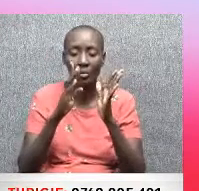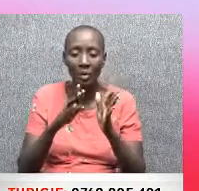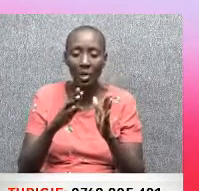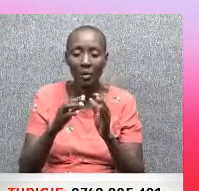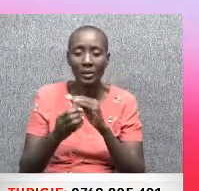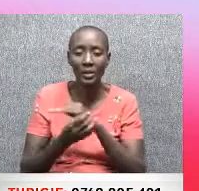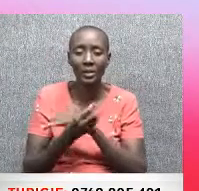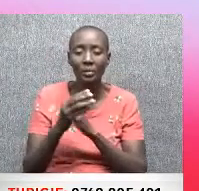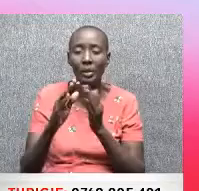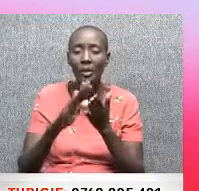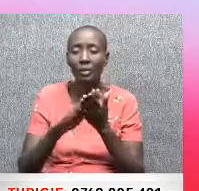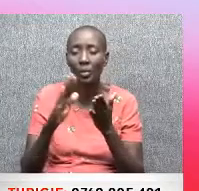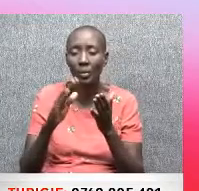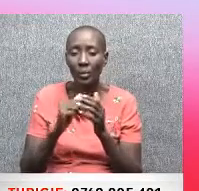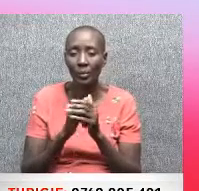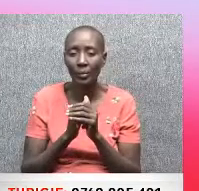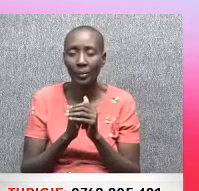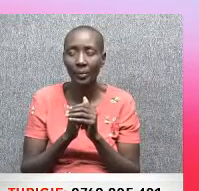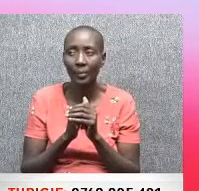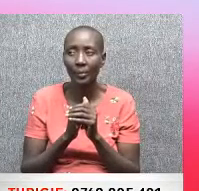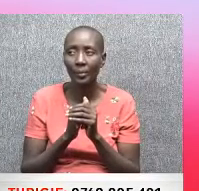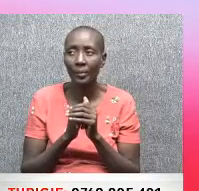anaarifu.